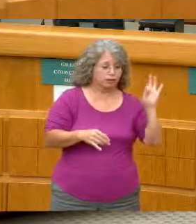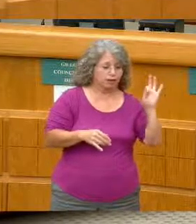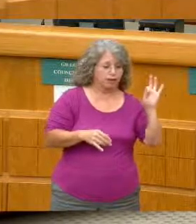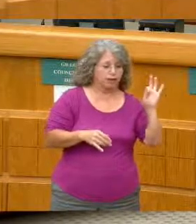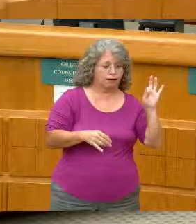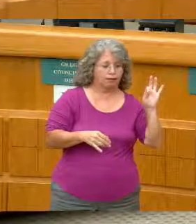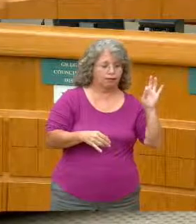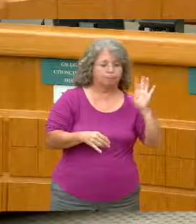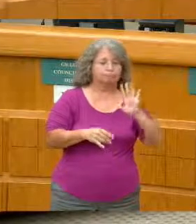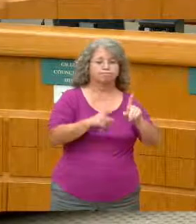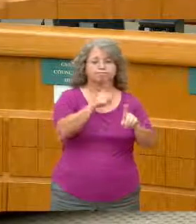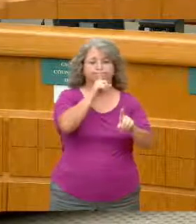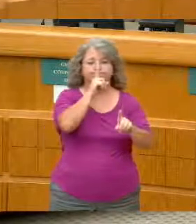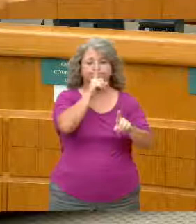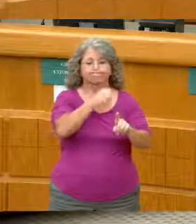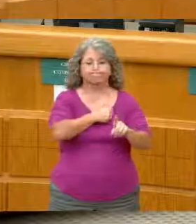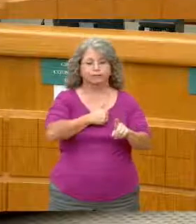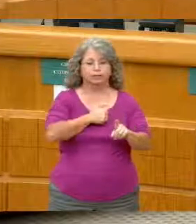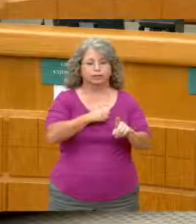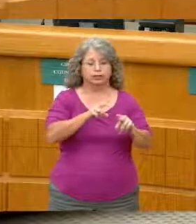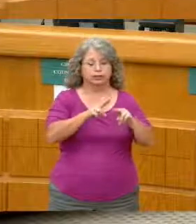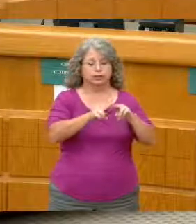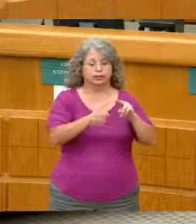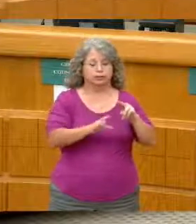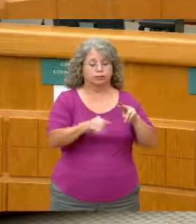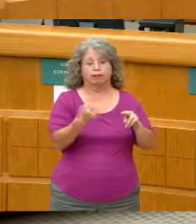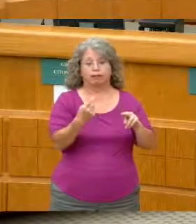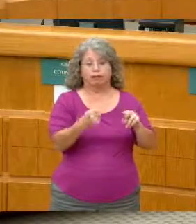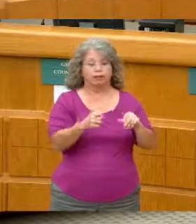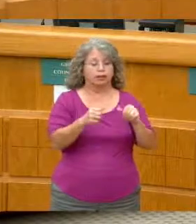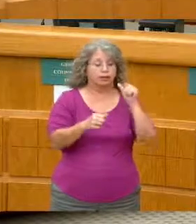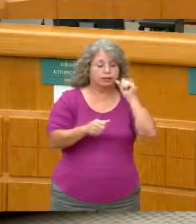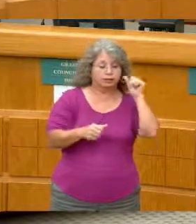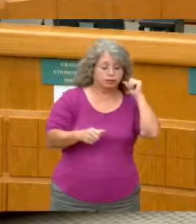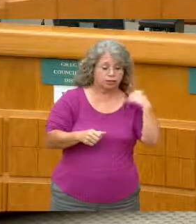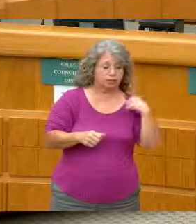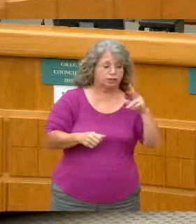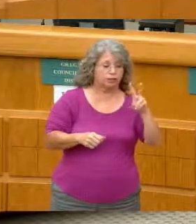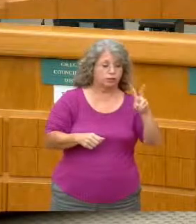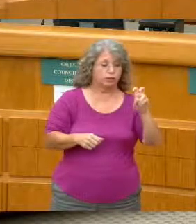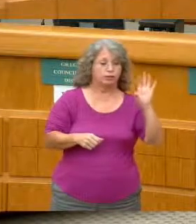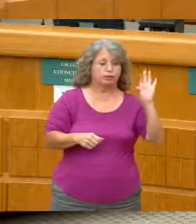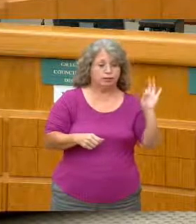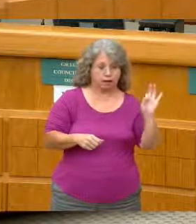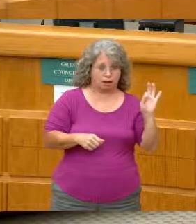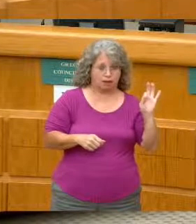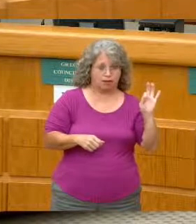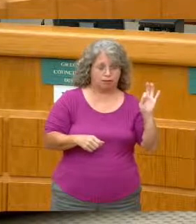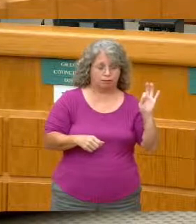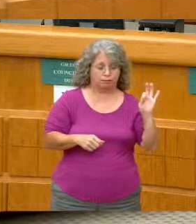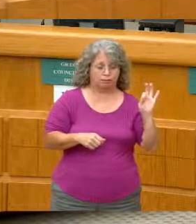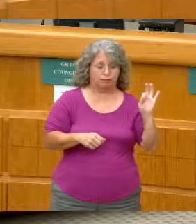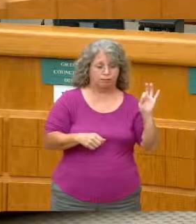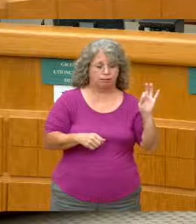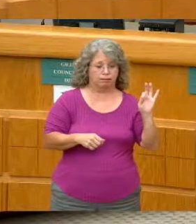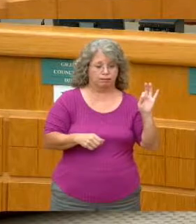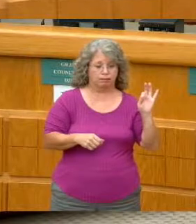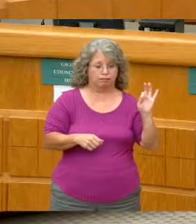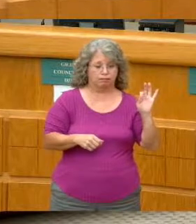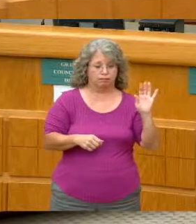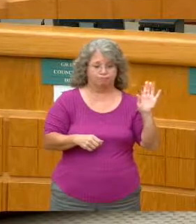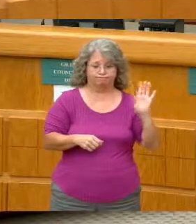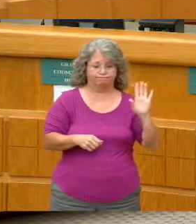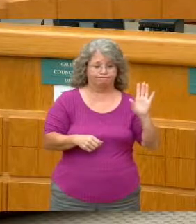had 209 in the hospital. Actually, I'm sorry, it wasn't 1, it was 11. Yesterday we had 209,